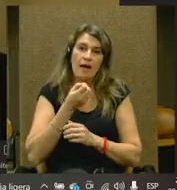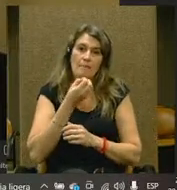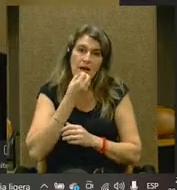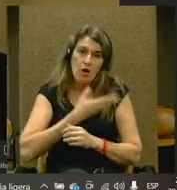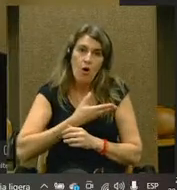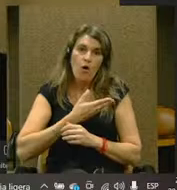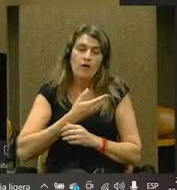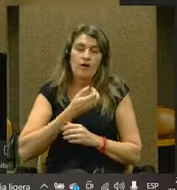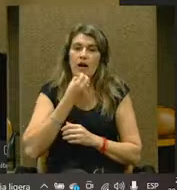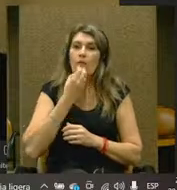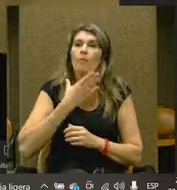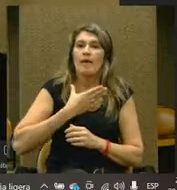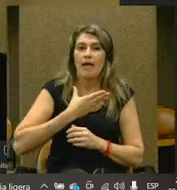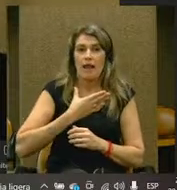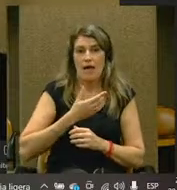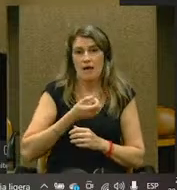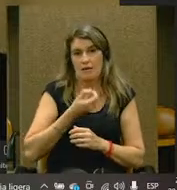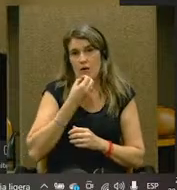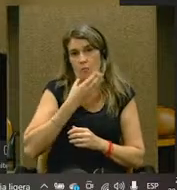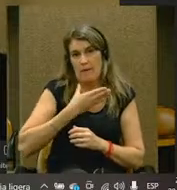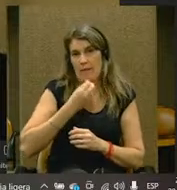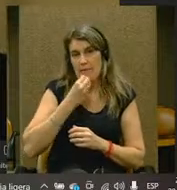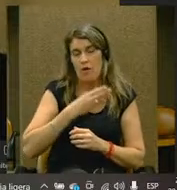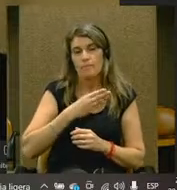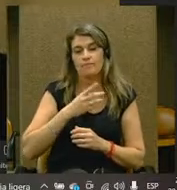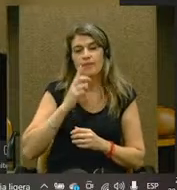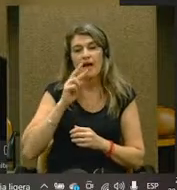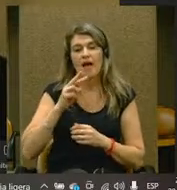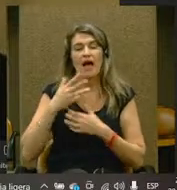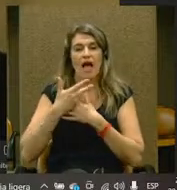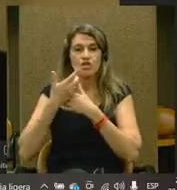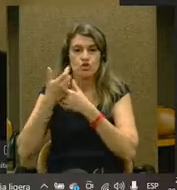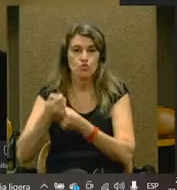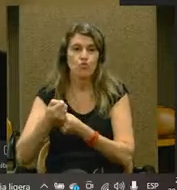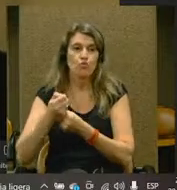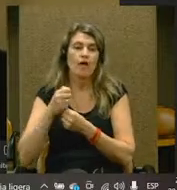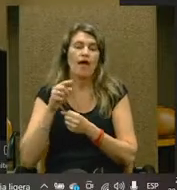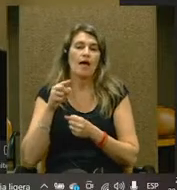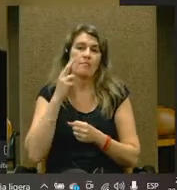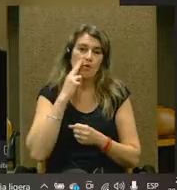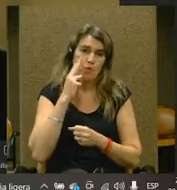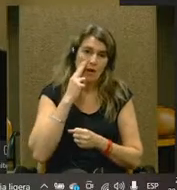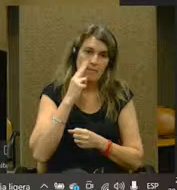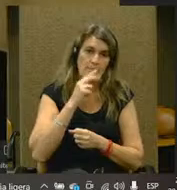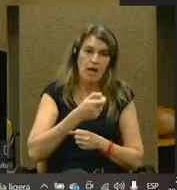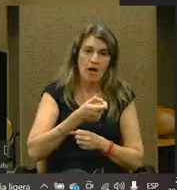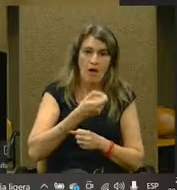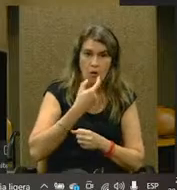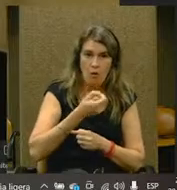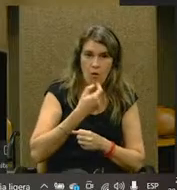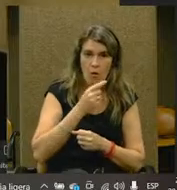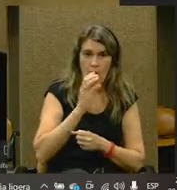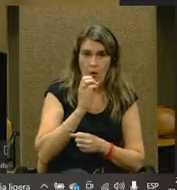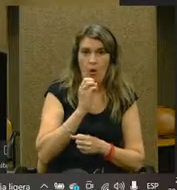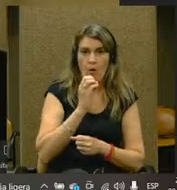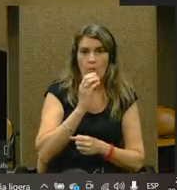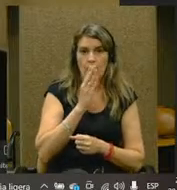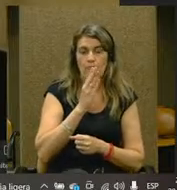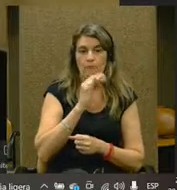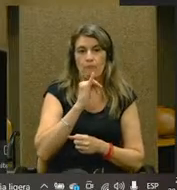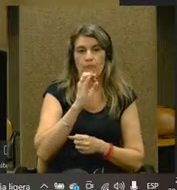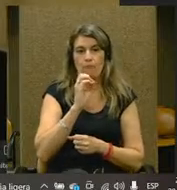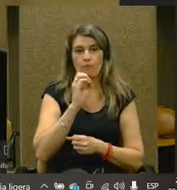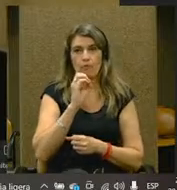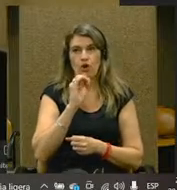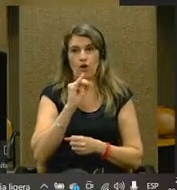help with opioid issues that then would lend itself to fentanyl. Mafalda, is there anything that you would like to add to that?